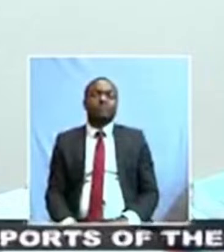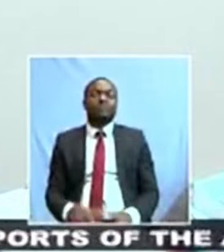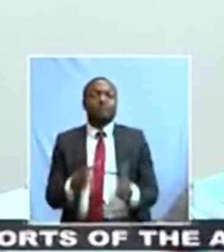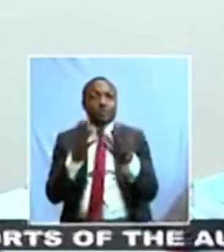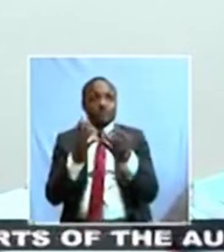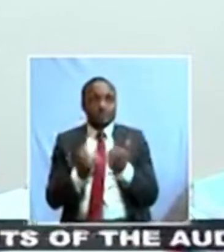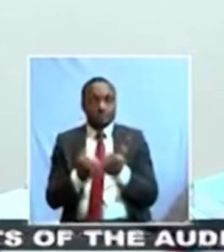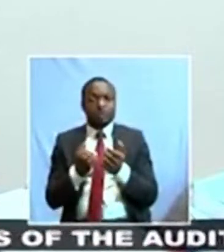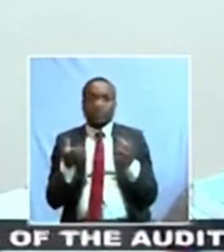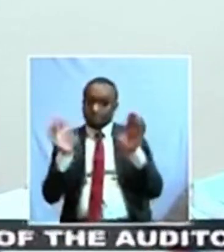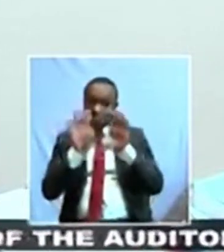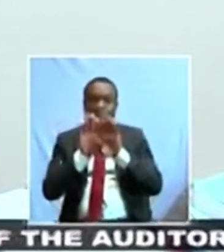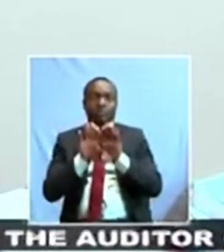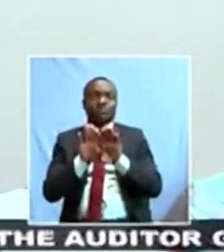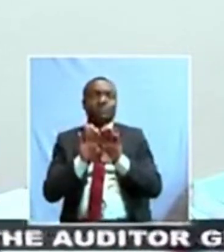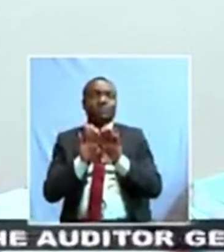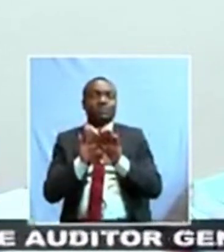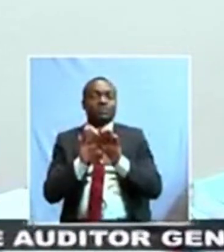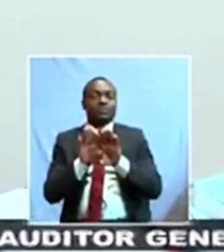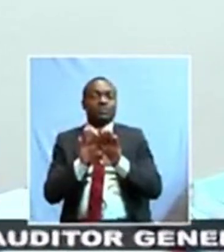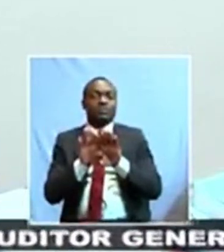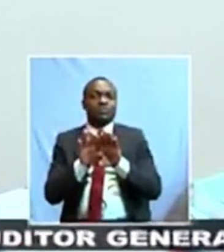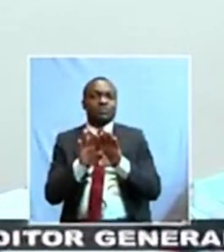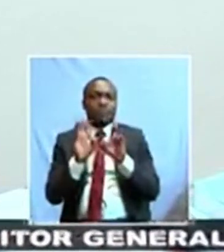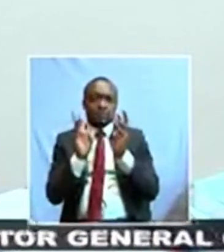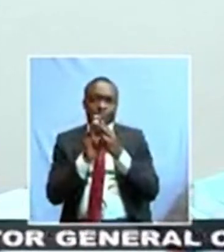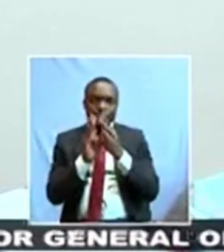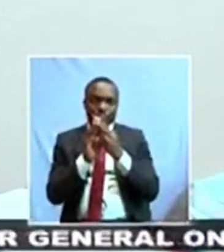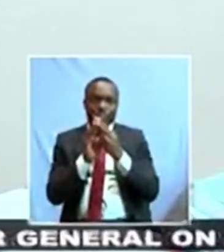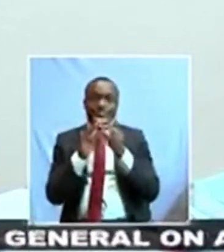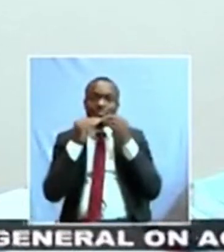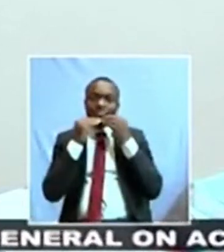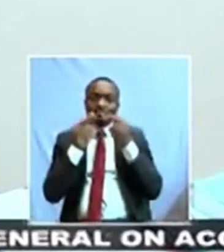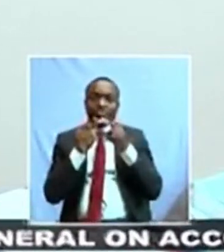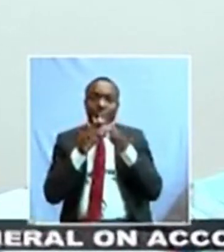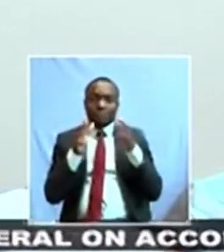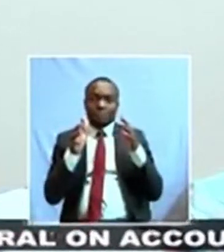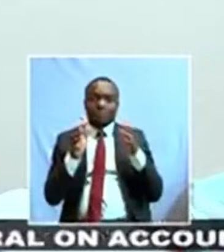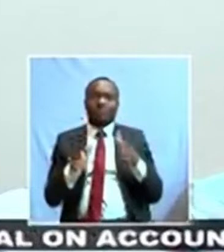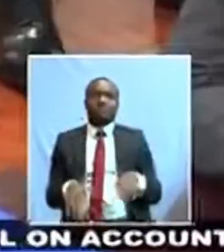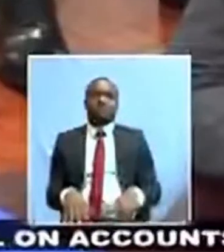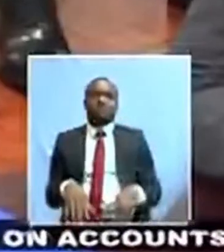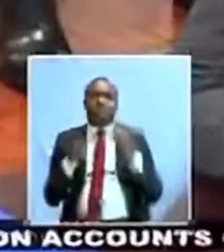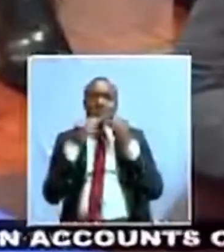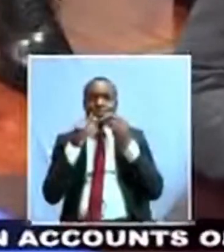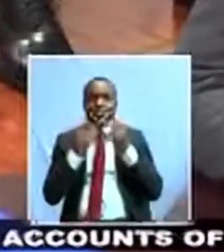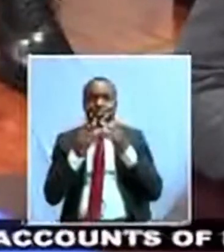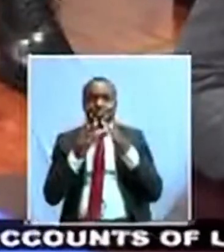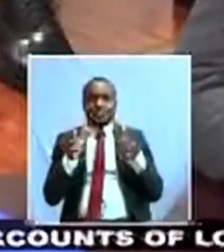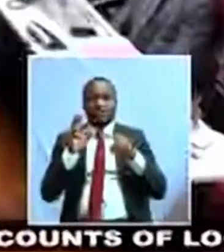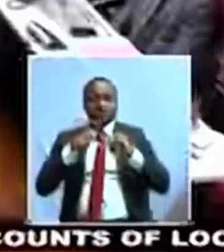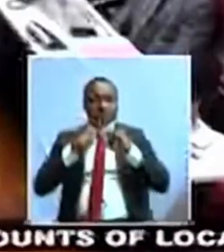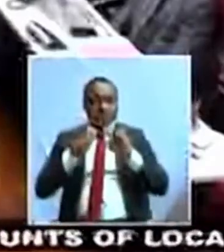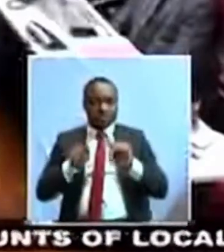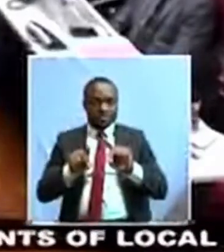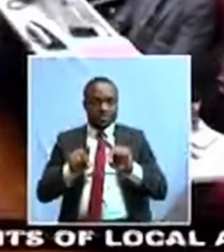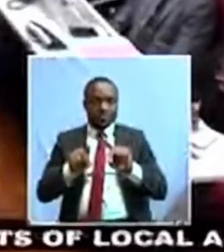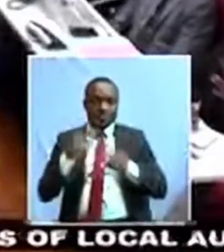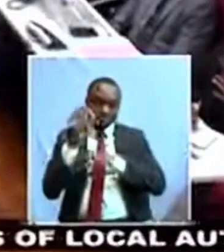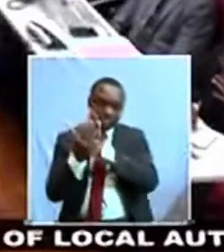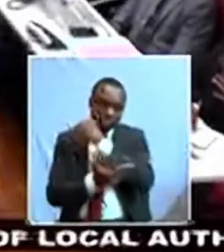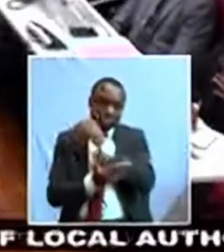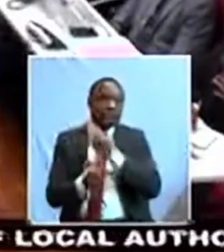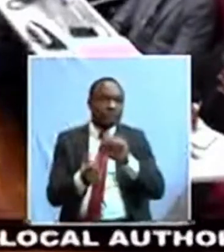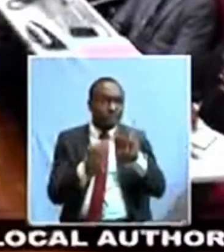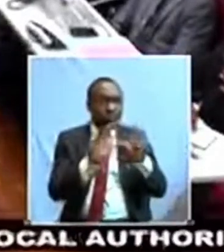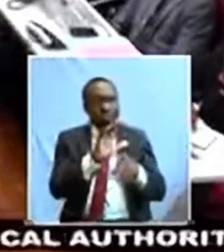to officially close the meeting. Thank you so much. Thank you so much, Chair. You're welcome. Please go